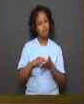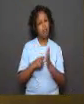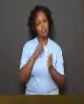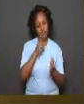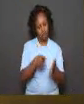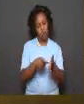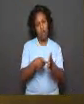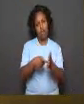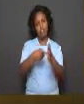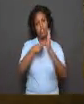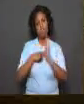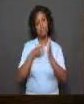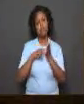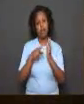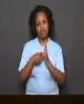accountability mean?